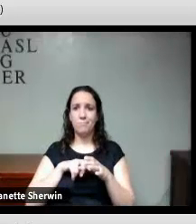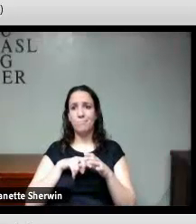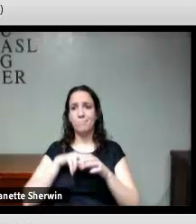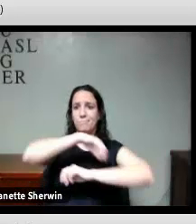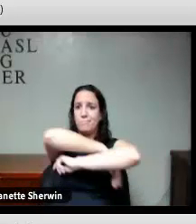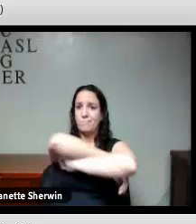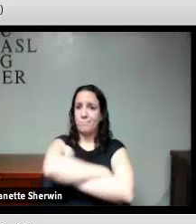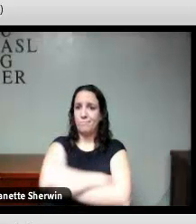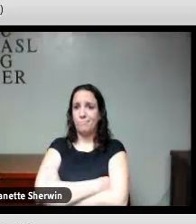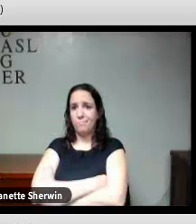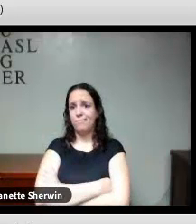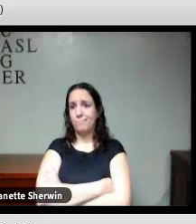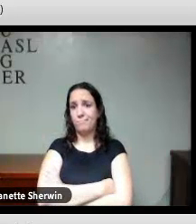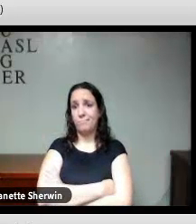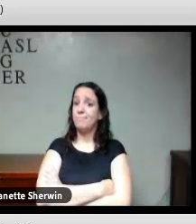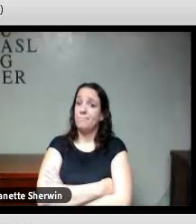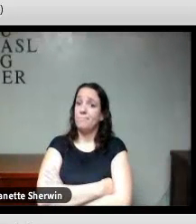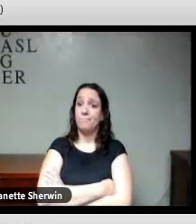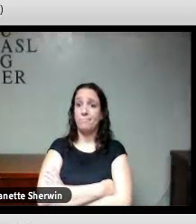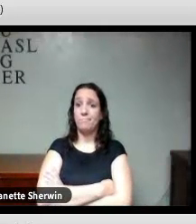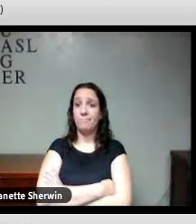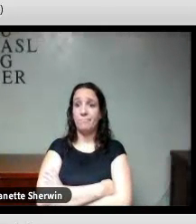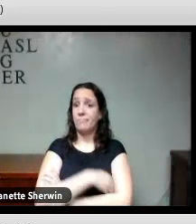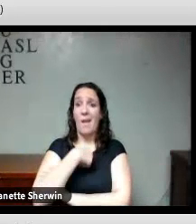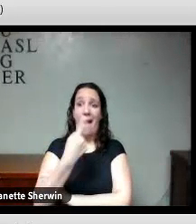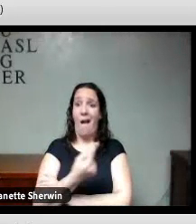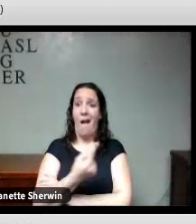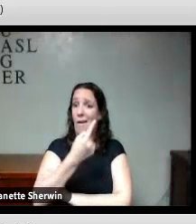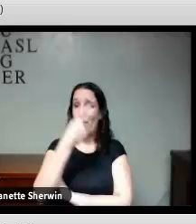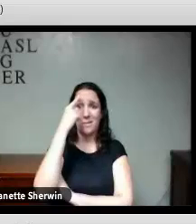threw his head back and said, I always think here comes another idiot.